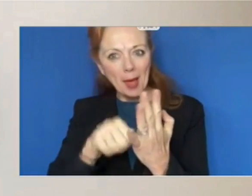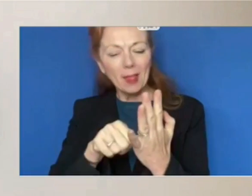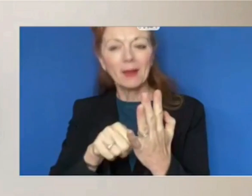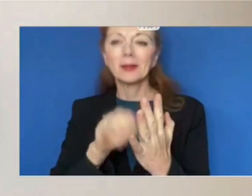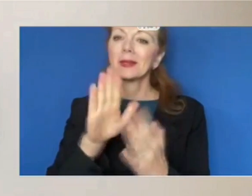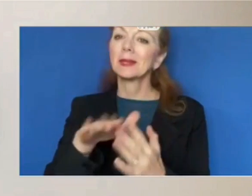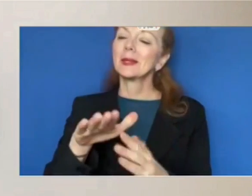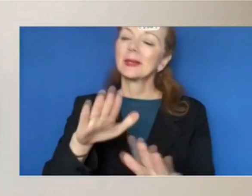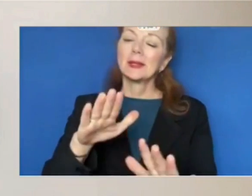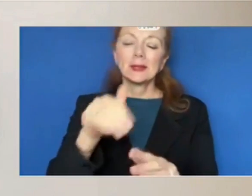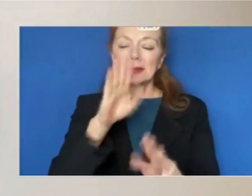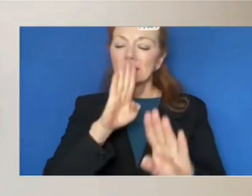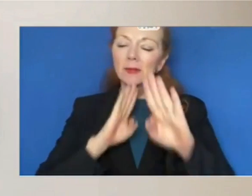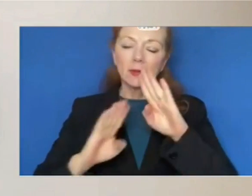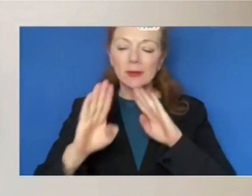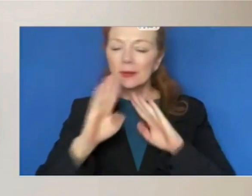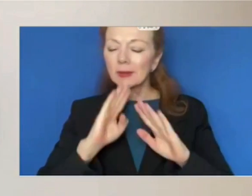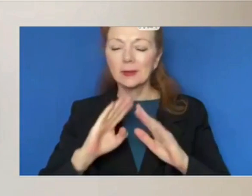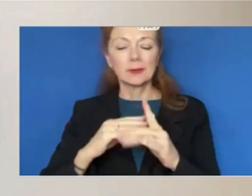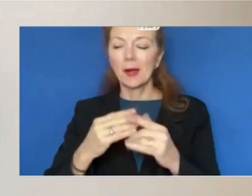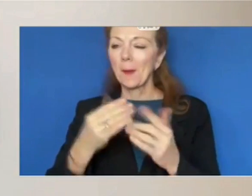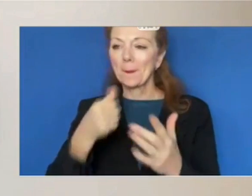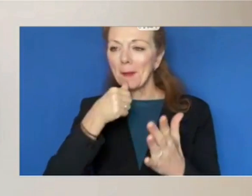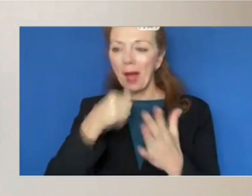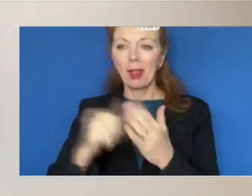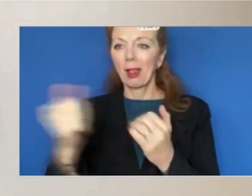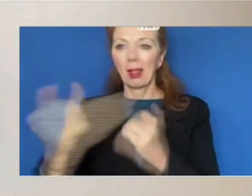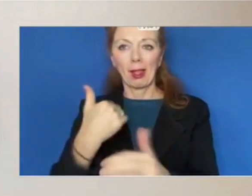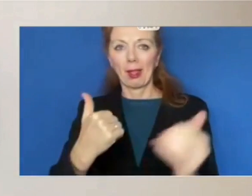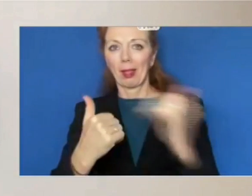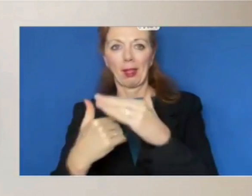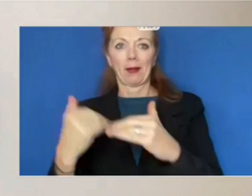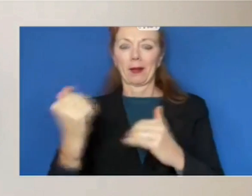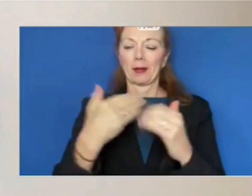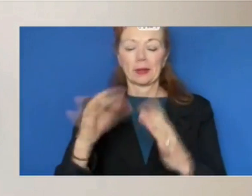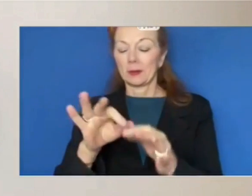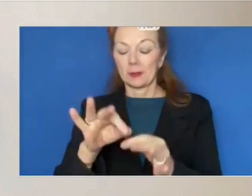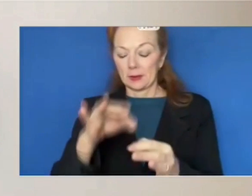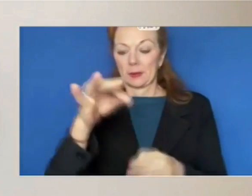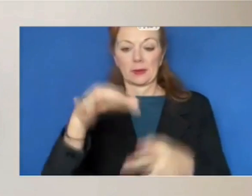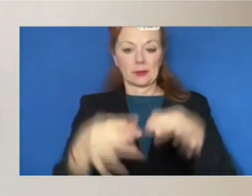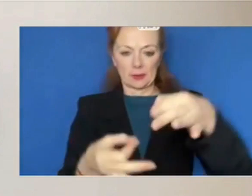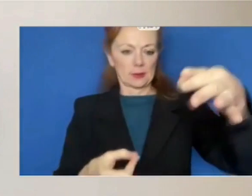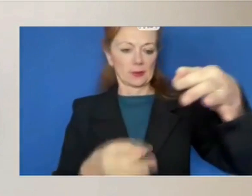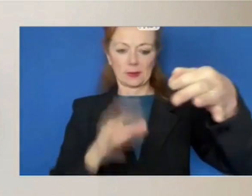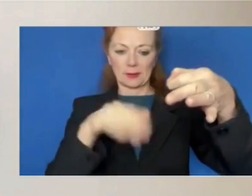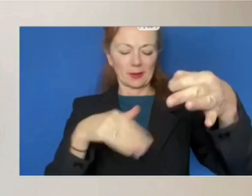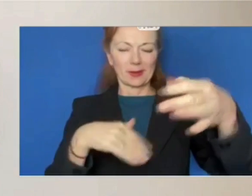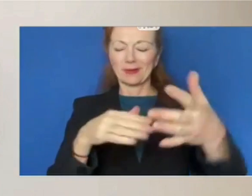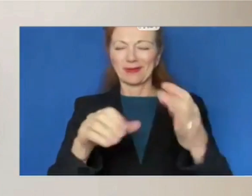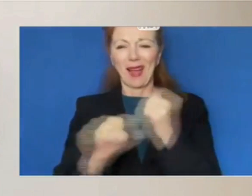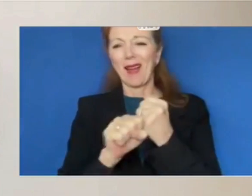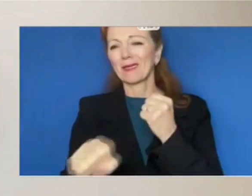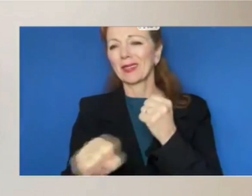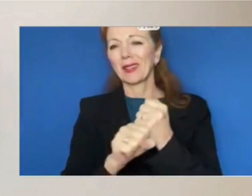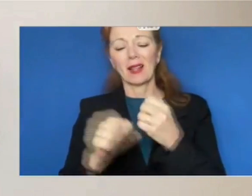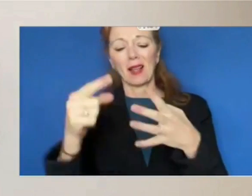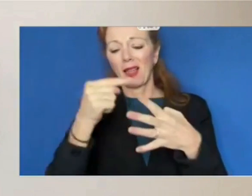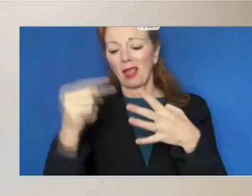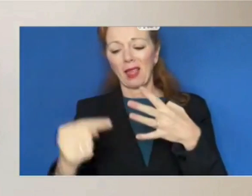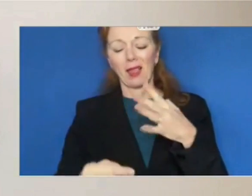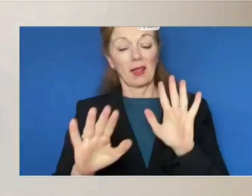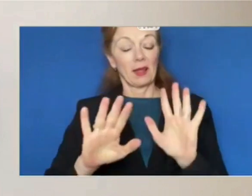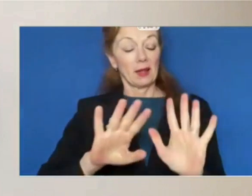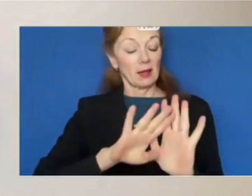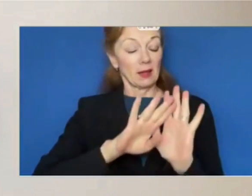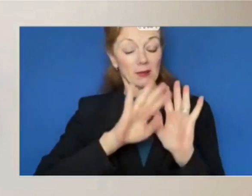get so much solicitation from different institutions and just different advertisements. A lot of that stuff ends up just being thrown in the